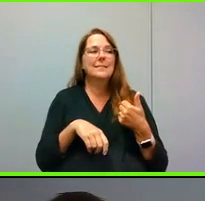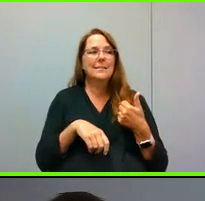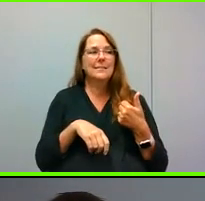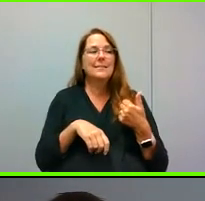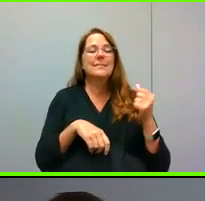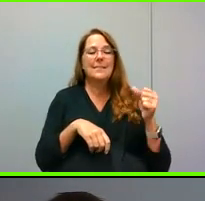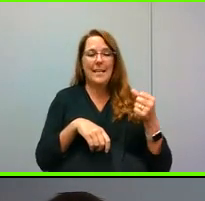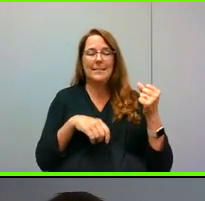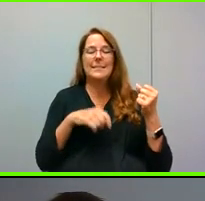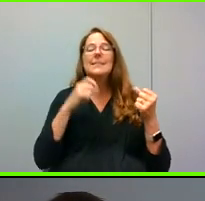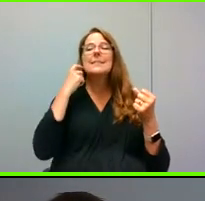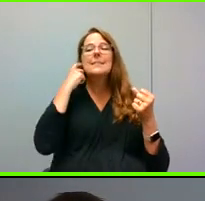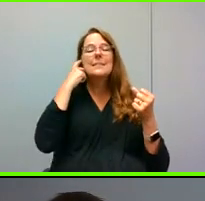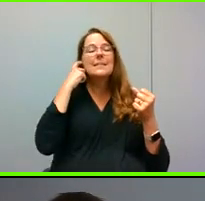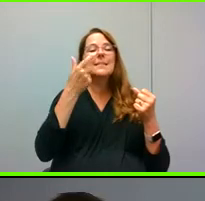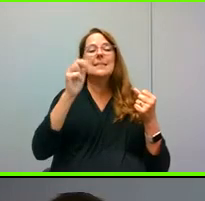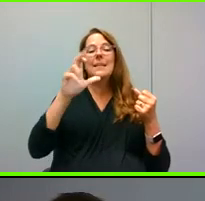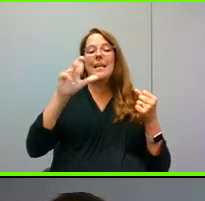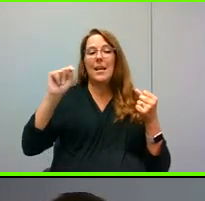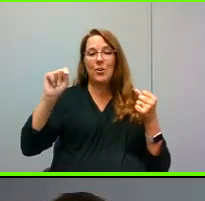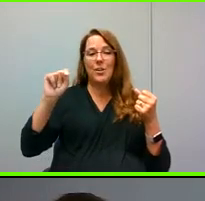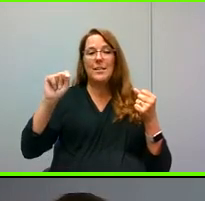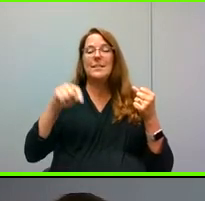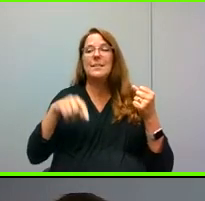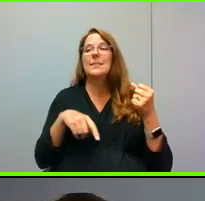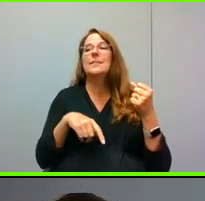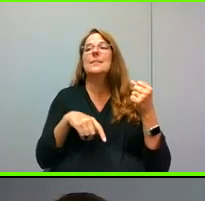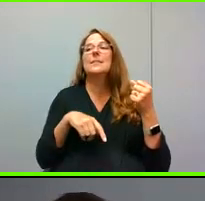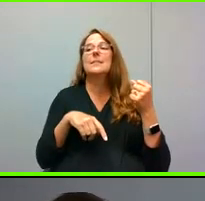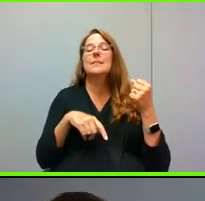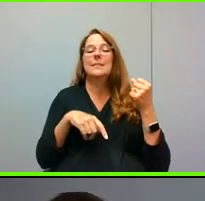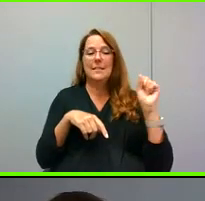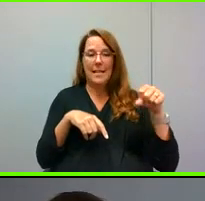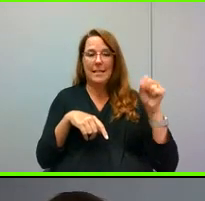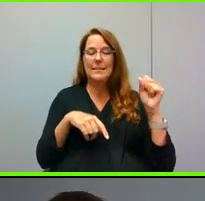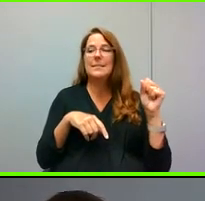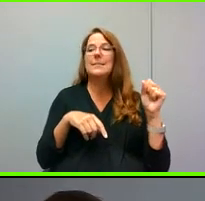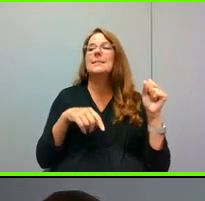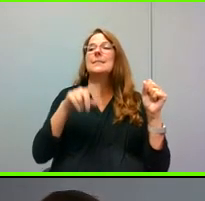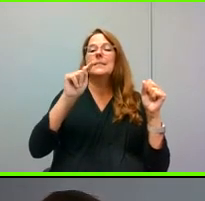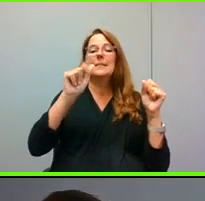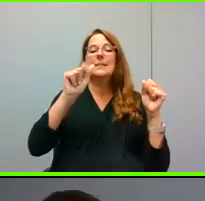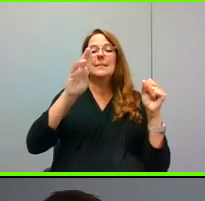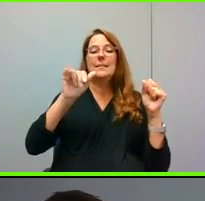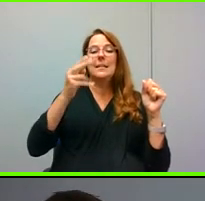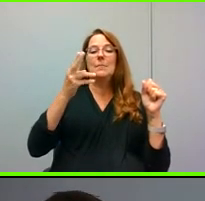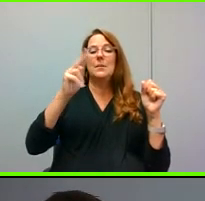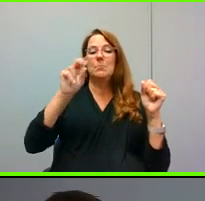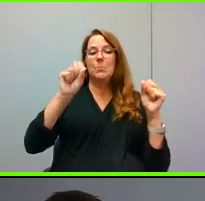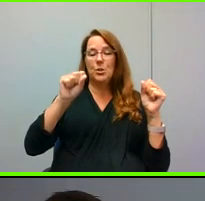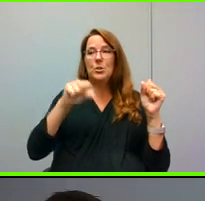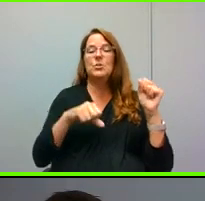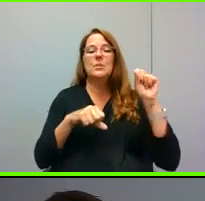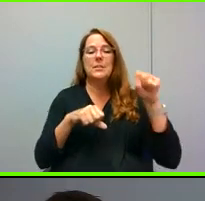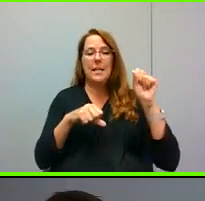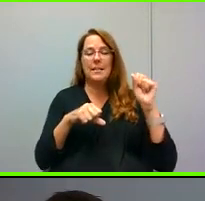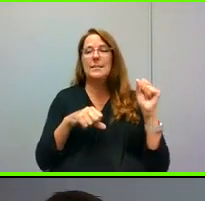Yes. Garrett Brumfield, Yes. Tammy Burns,